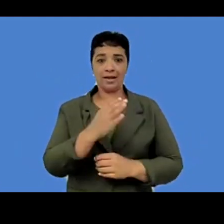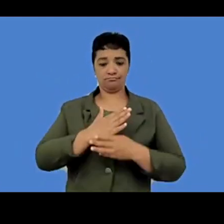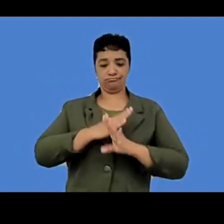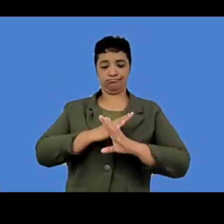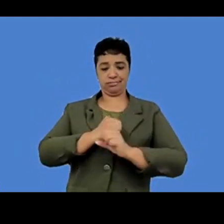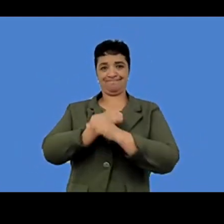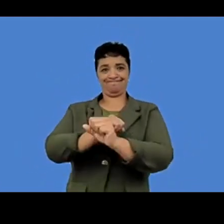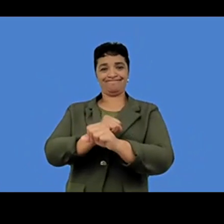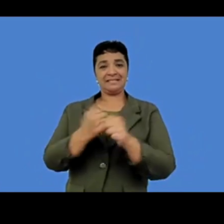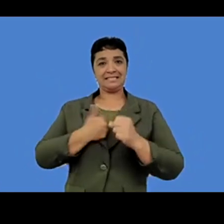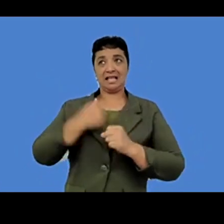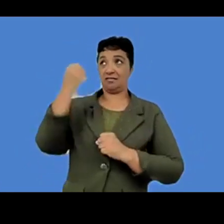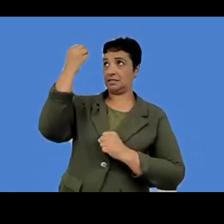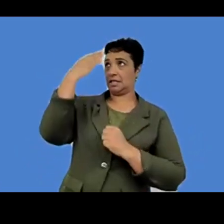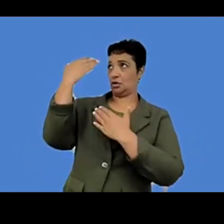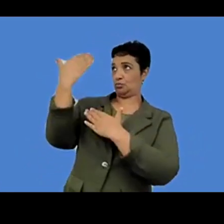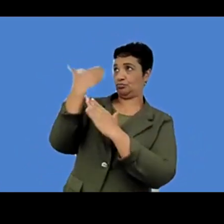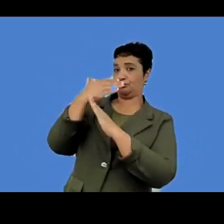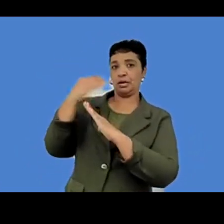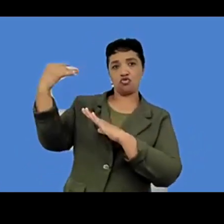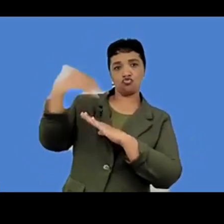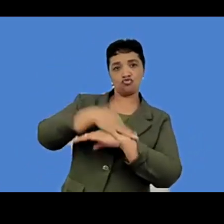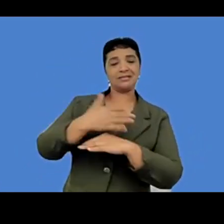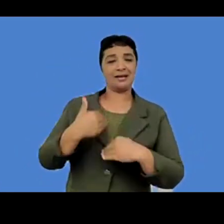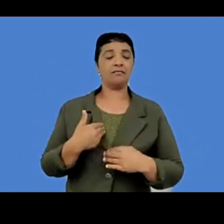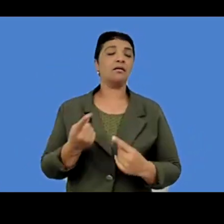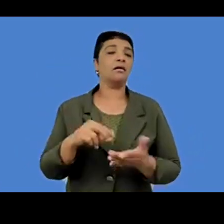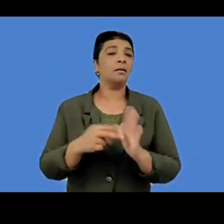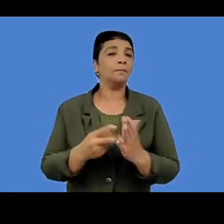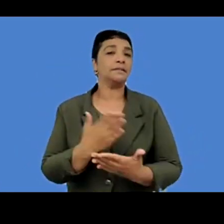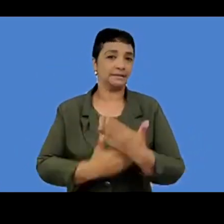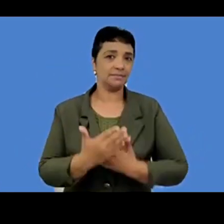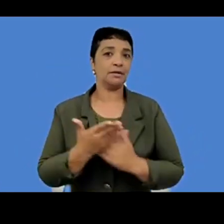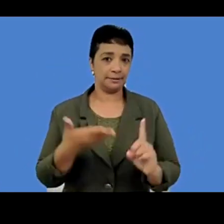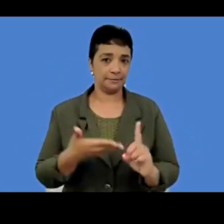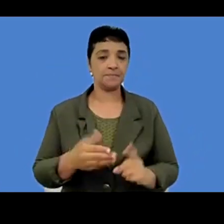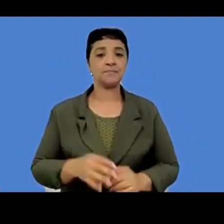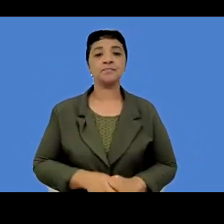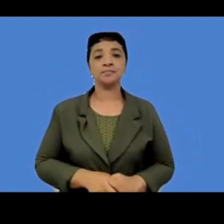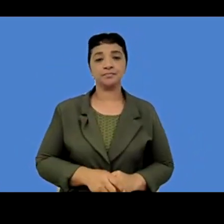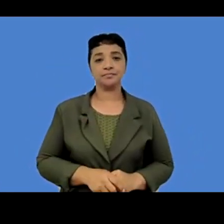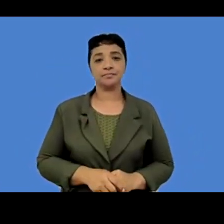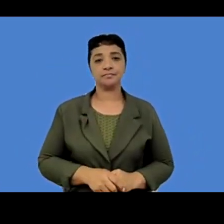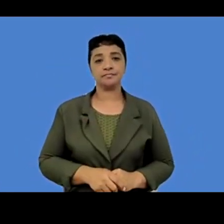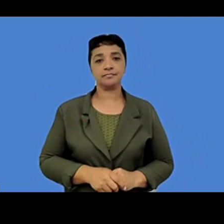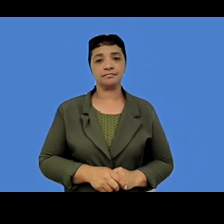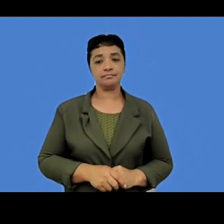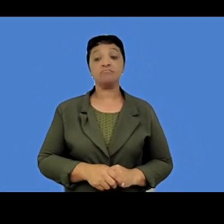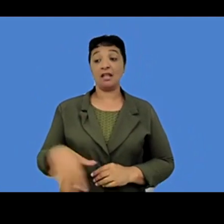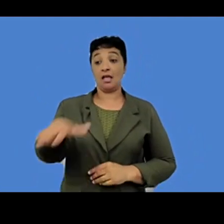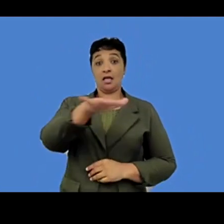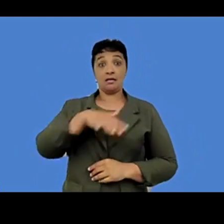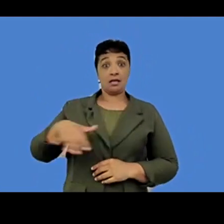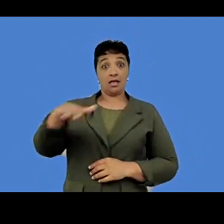prolonged exposure to the harmful rays of the sun. So when these impairments interact with barriers in the environment that